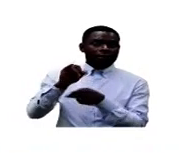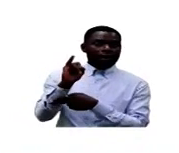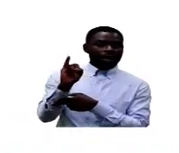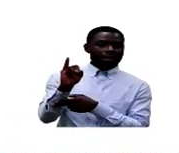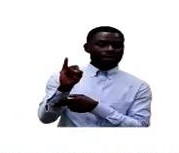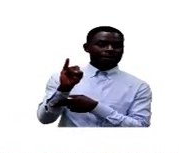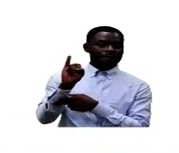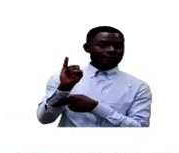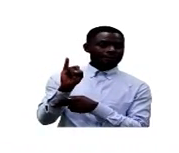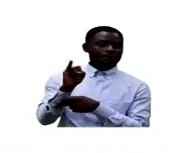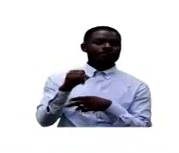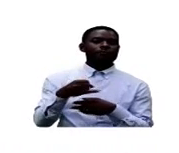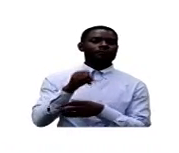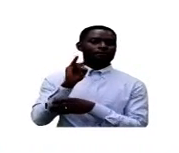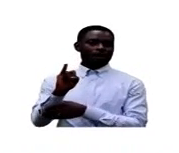I,